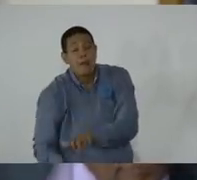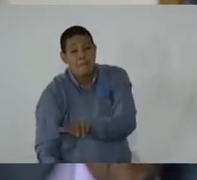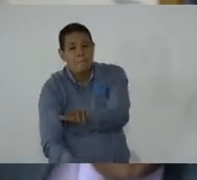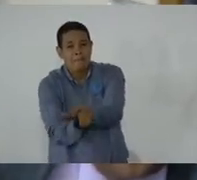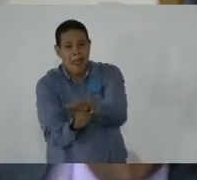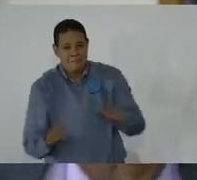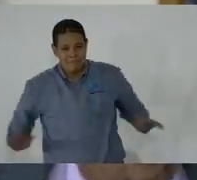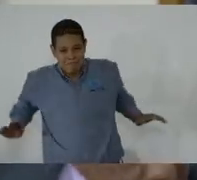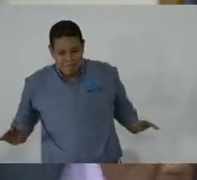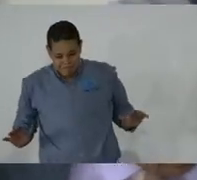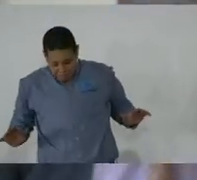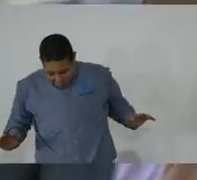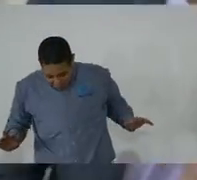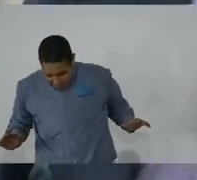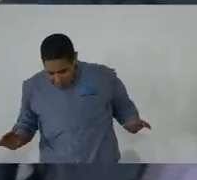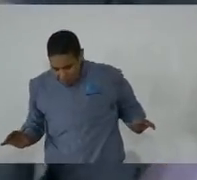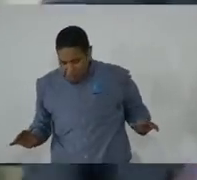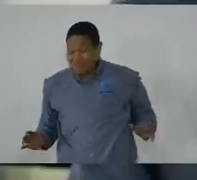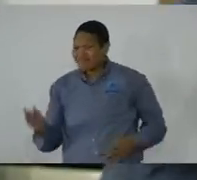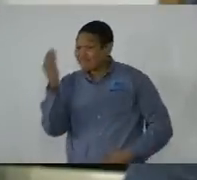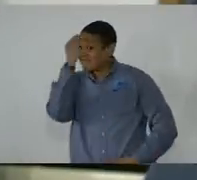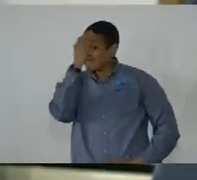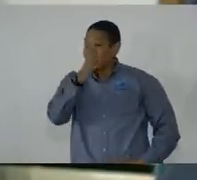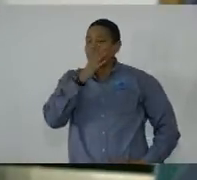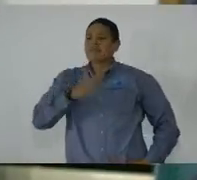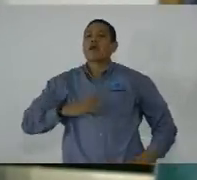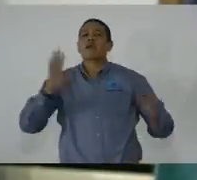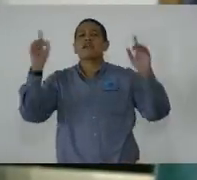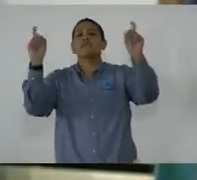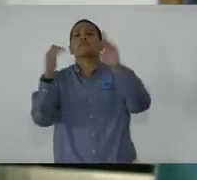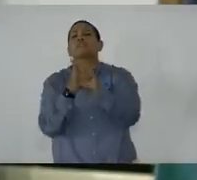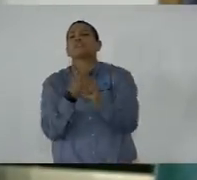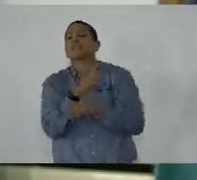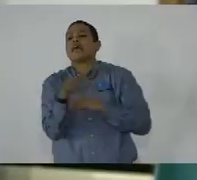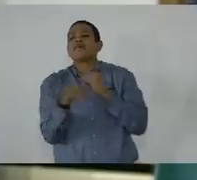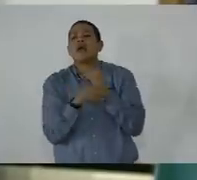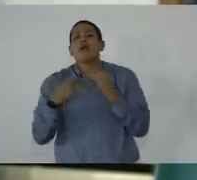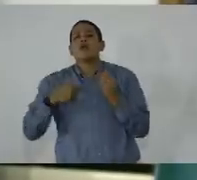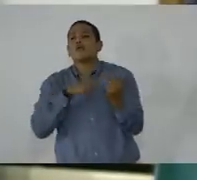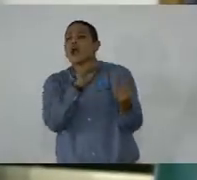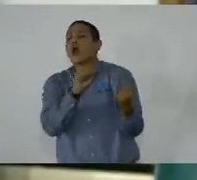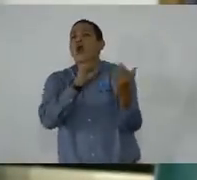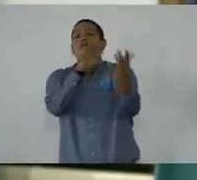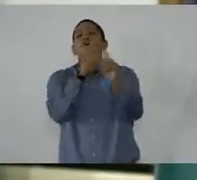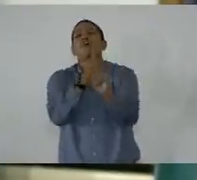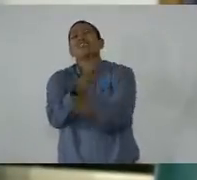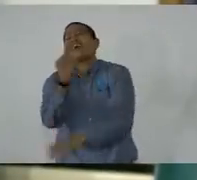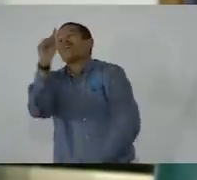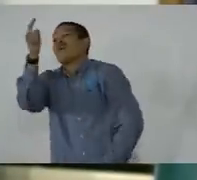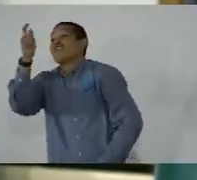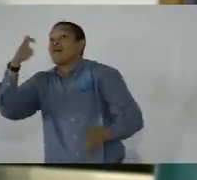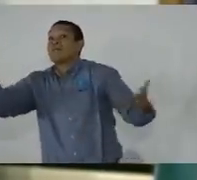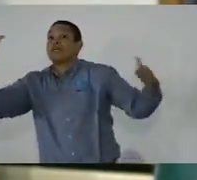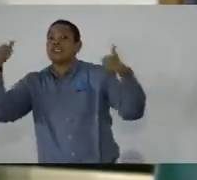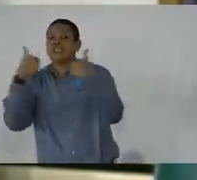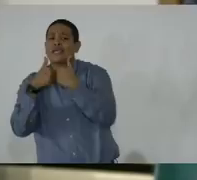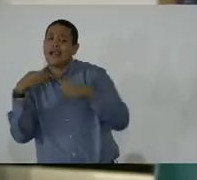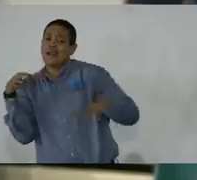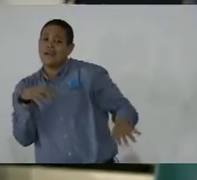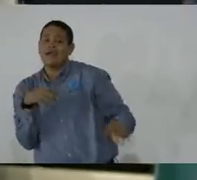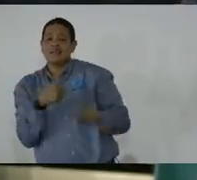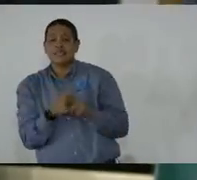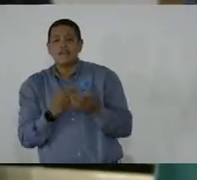way. Madam Speaker, we are confronting one of the greatest challenges in this century since the